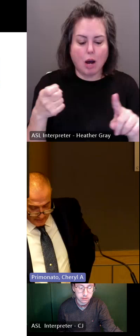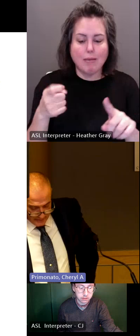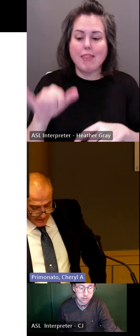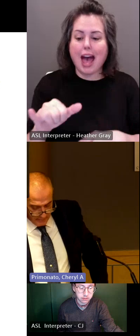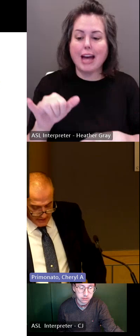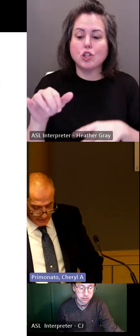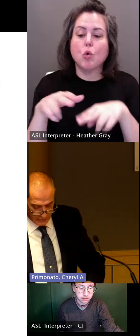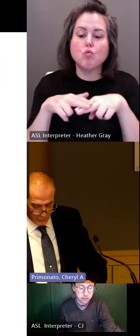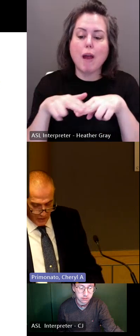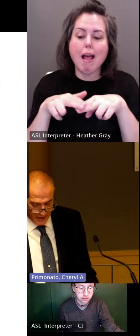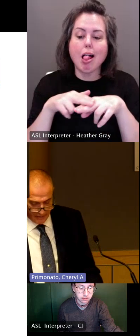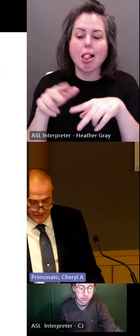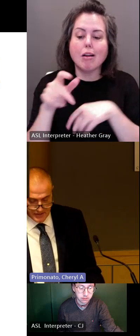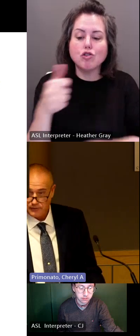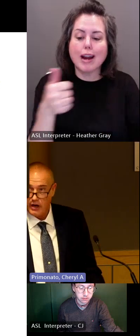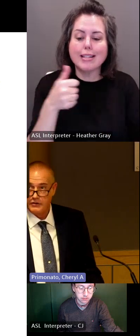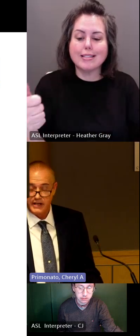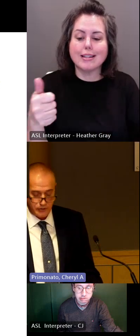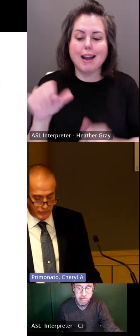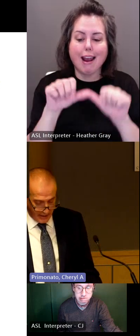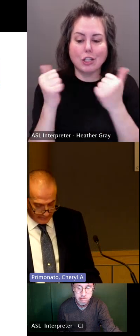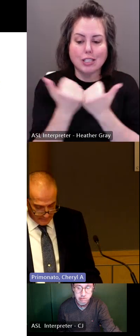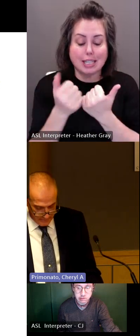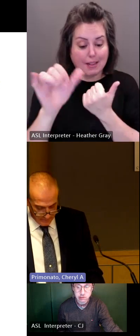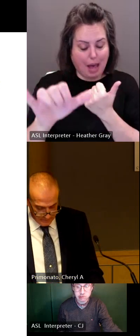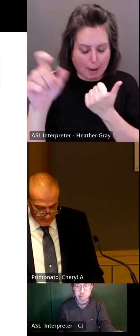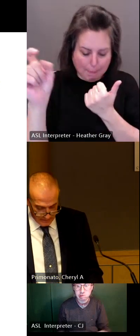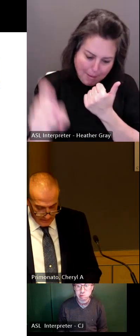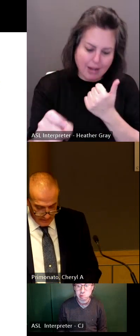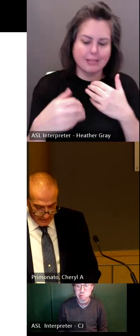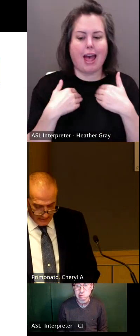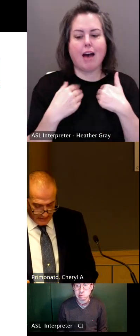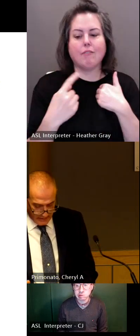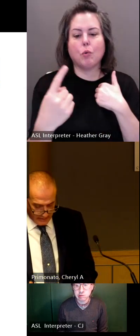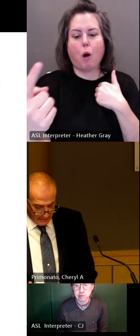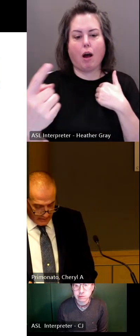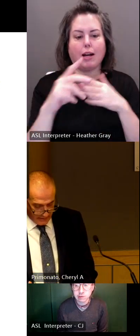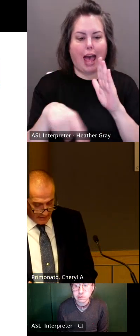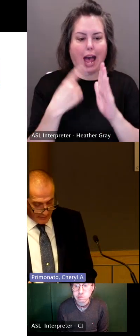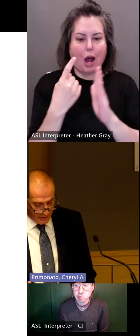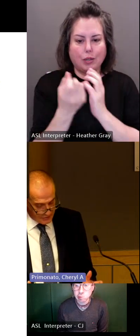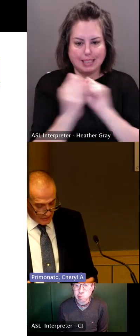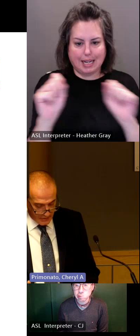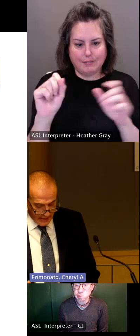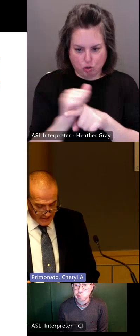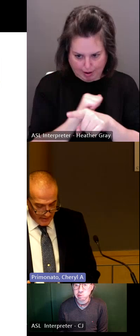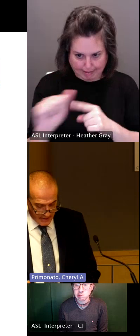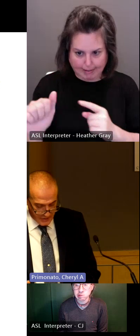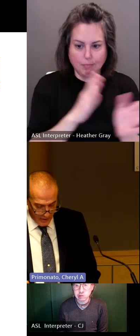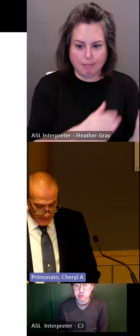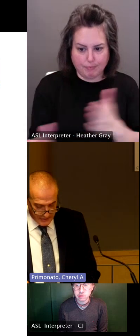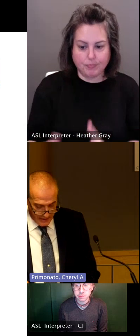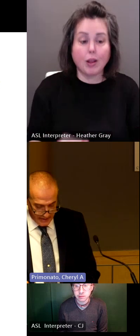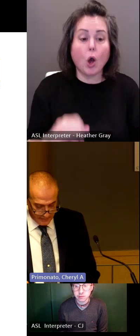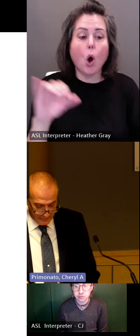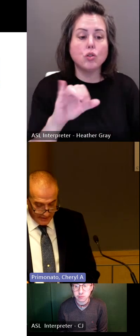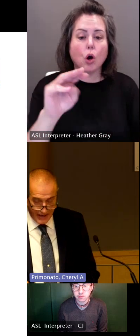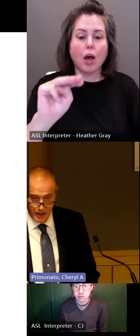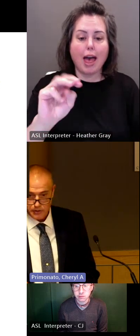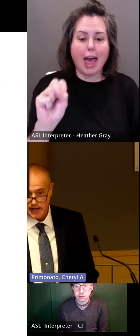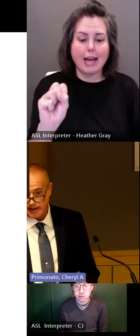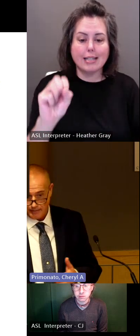And that must include 1 hour of safety oversight training. Also SMS awareness